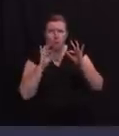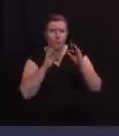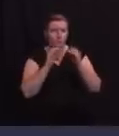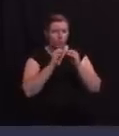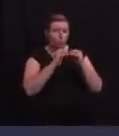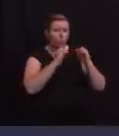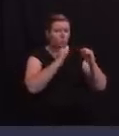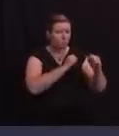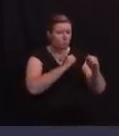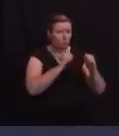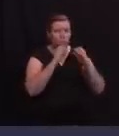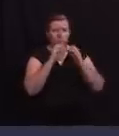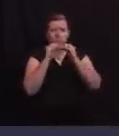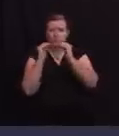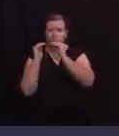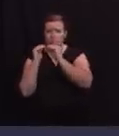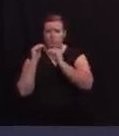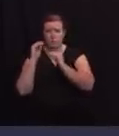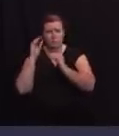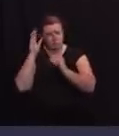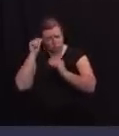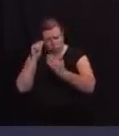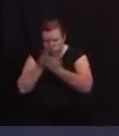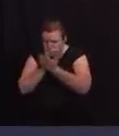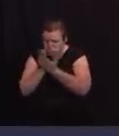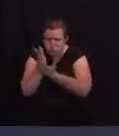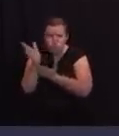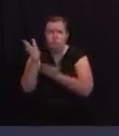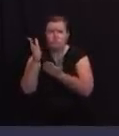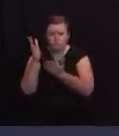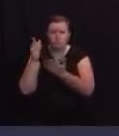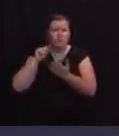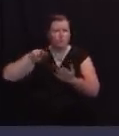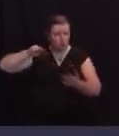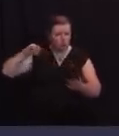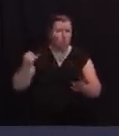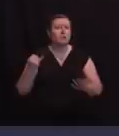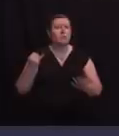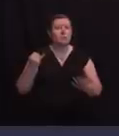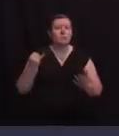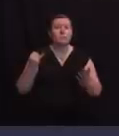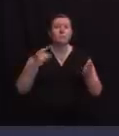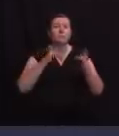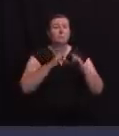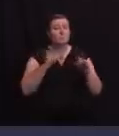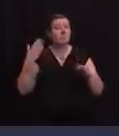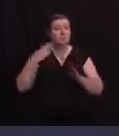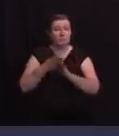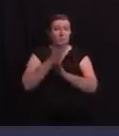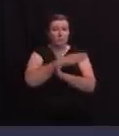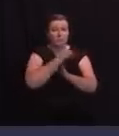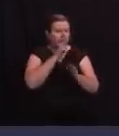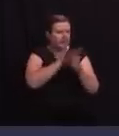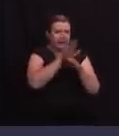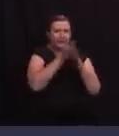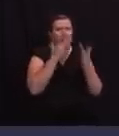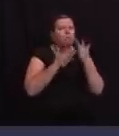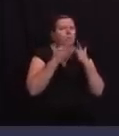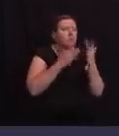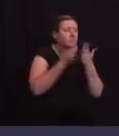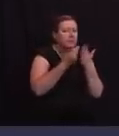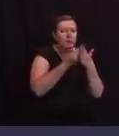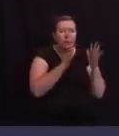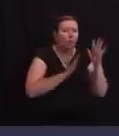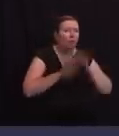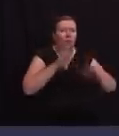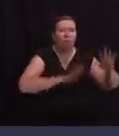resilient, particularly after a pandemic. But we were making up for lost time. We had underfunded schools. We had not